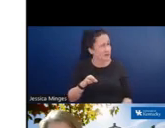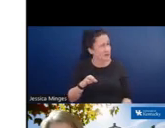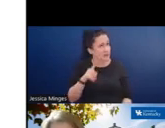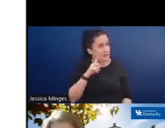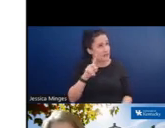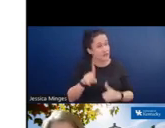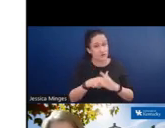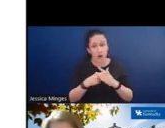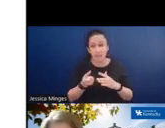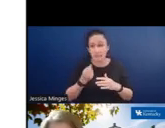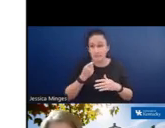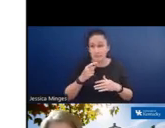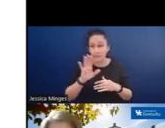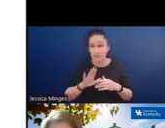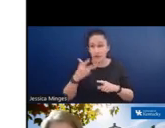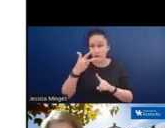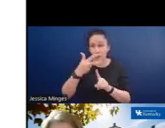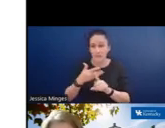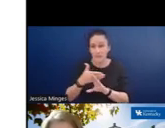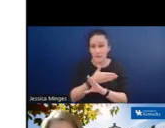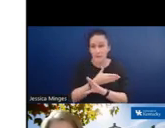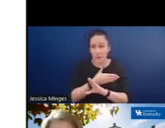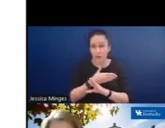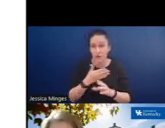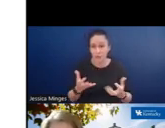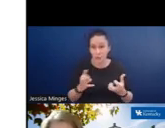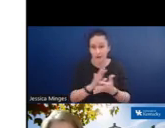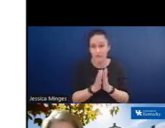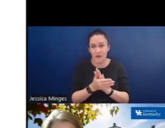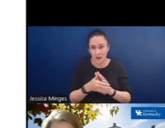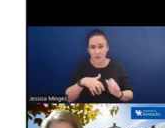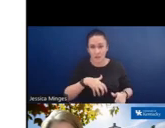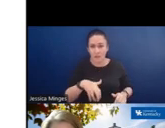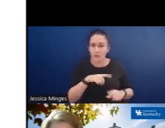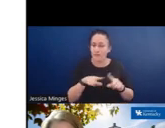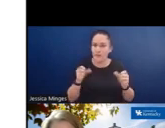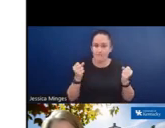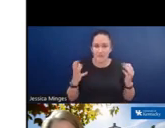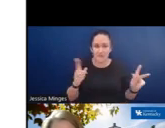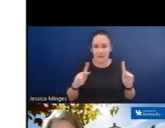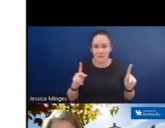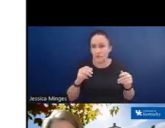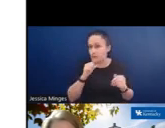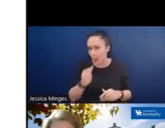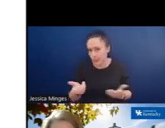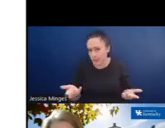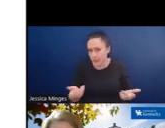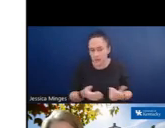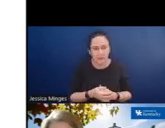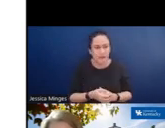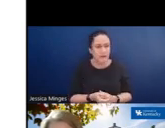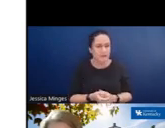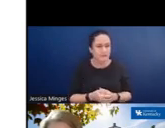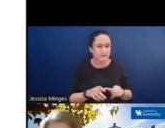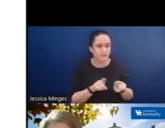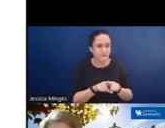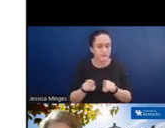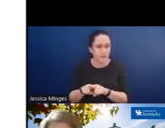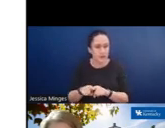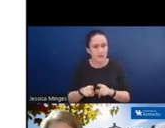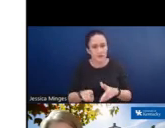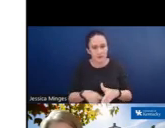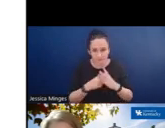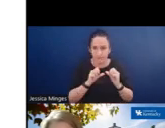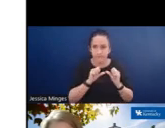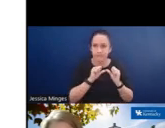to start taking them about 3 months before you would like to become pregnant, but a lot of people don't. And then also to continue taking them in the